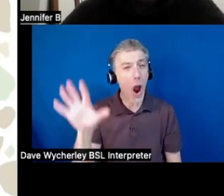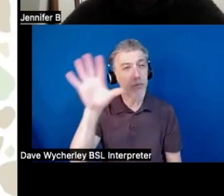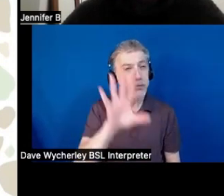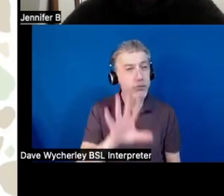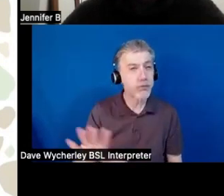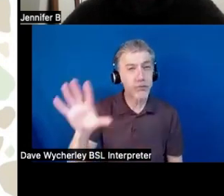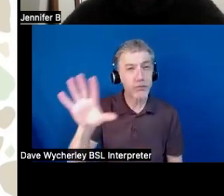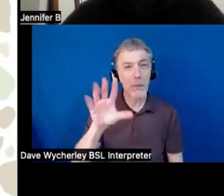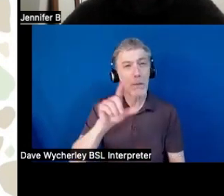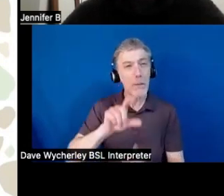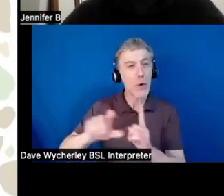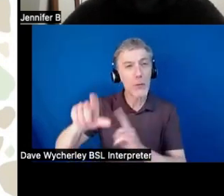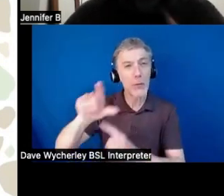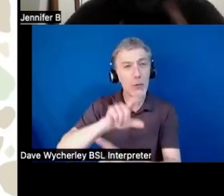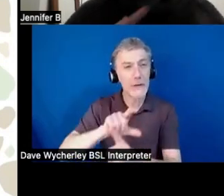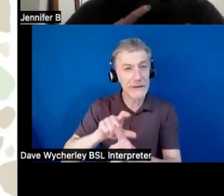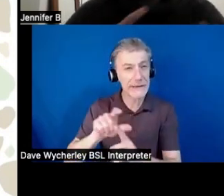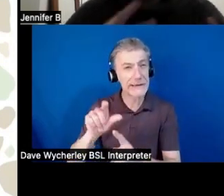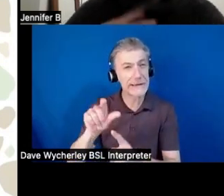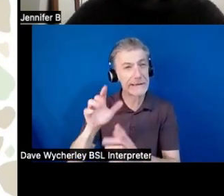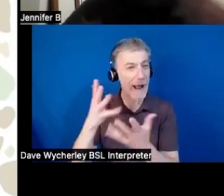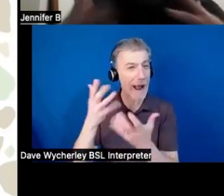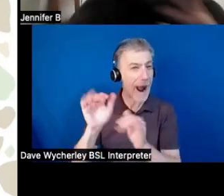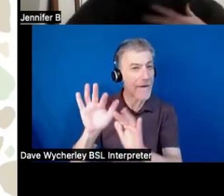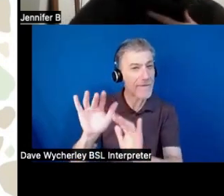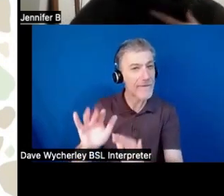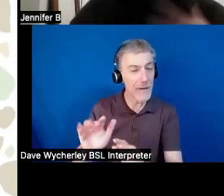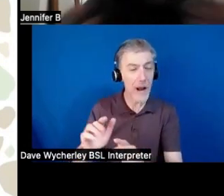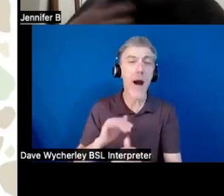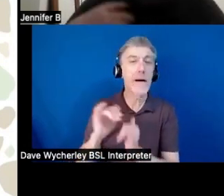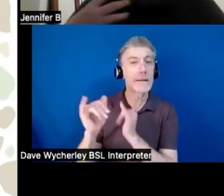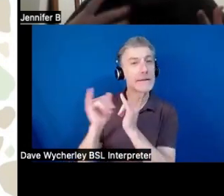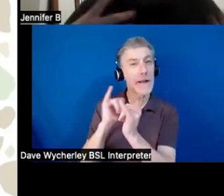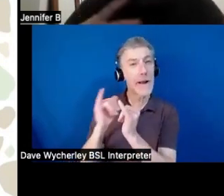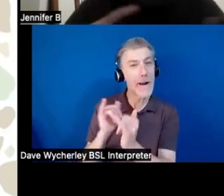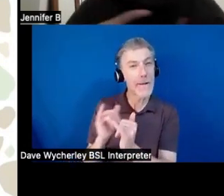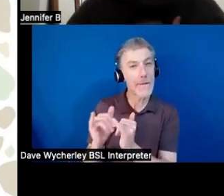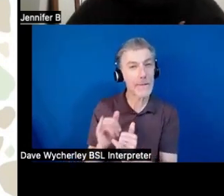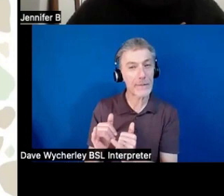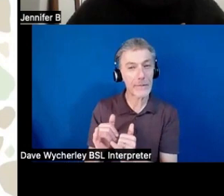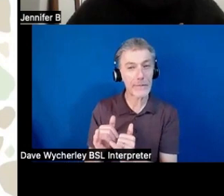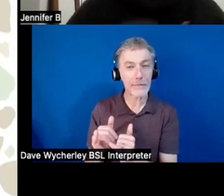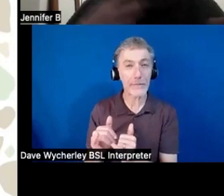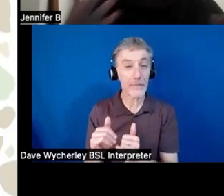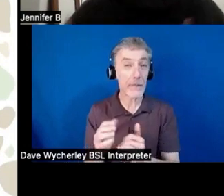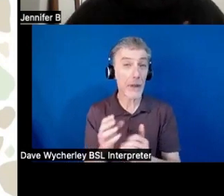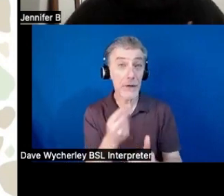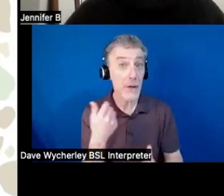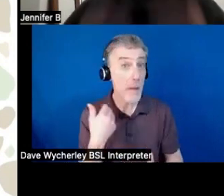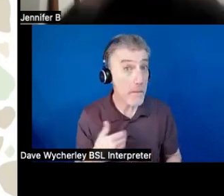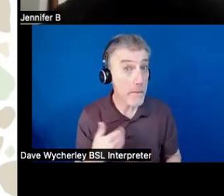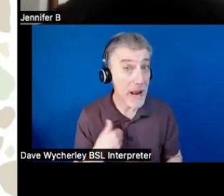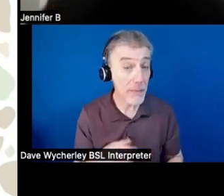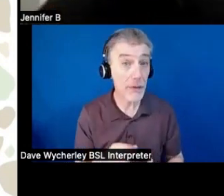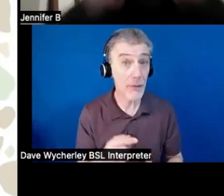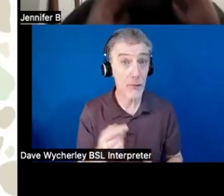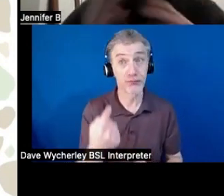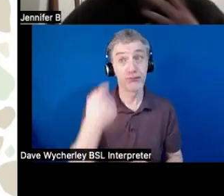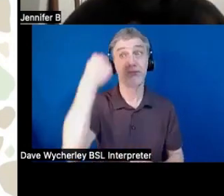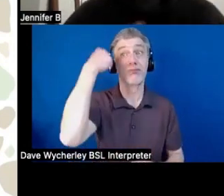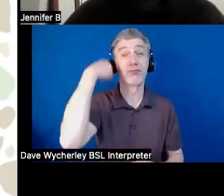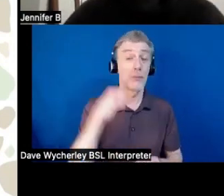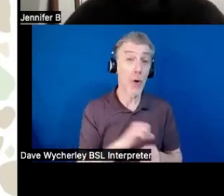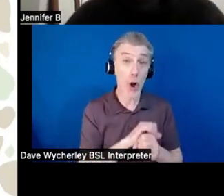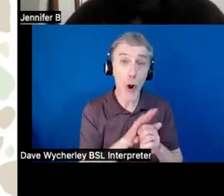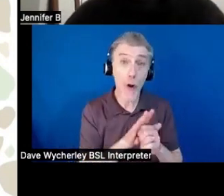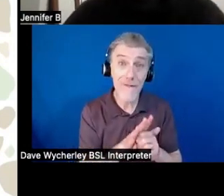which can be missing from, you know, a lot of people if they're still shielding, if you're living a life where you're reliant on the care of others but